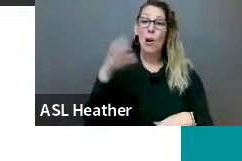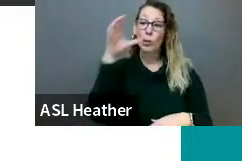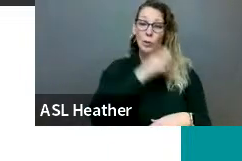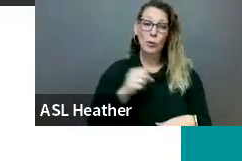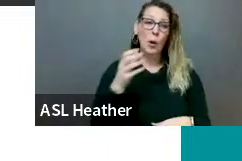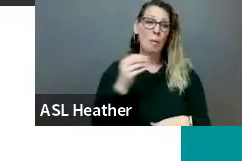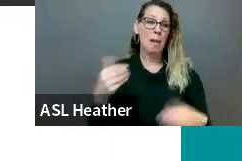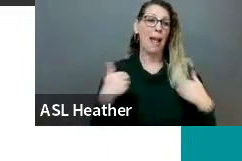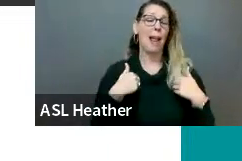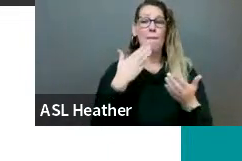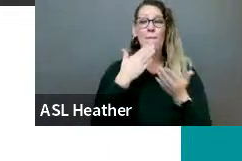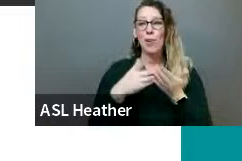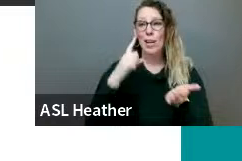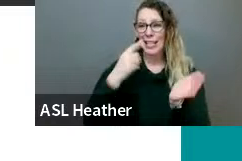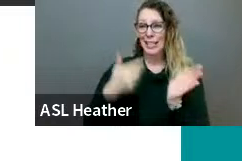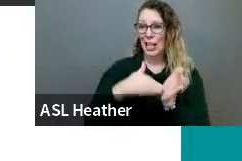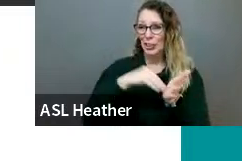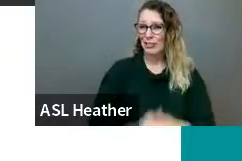please.